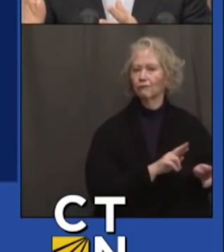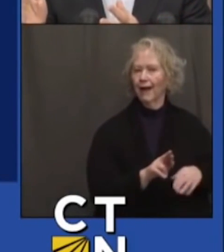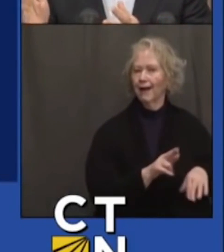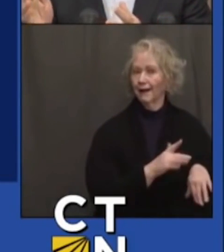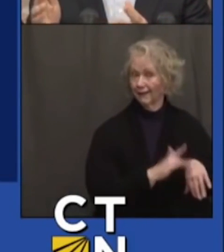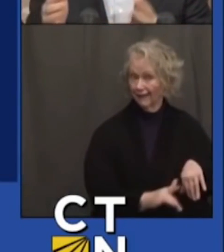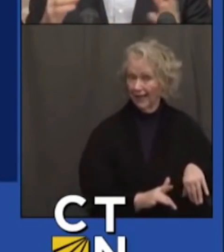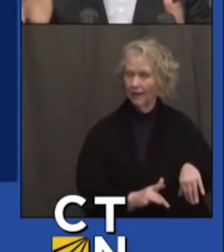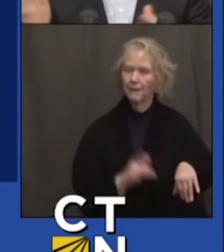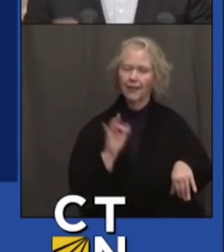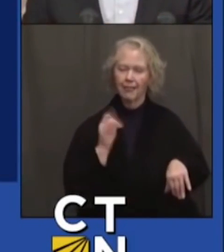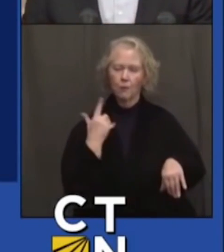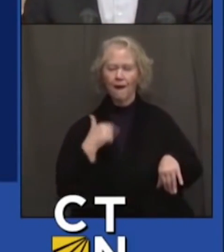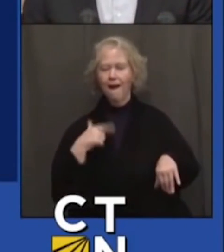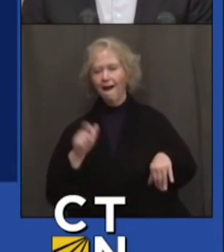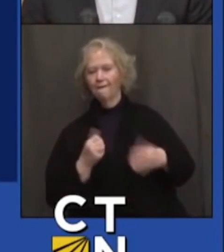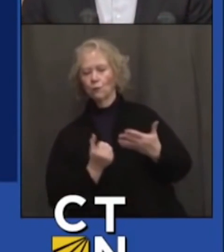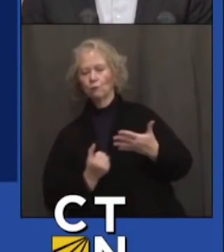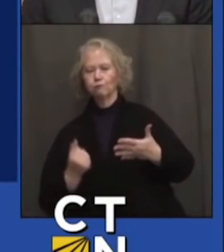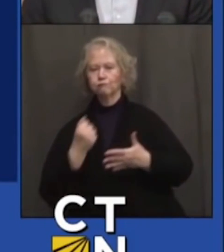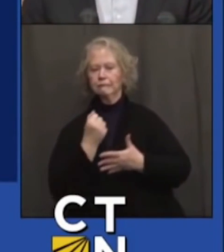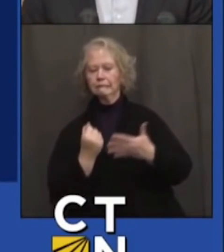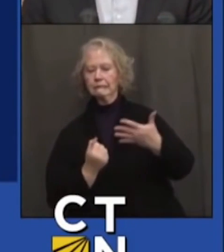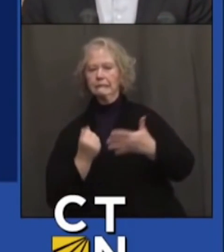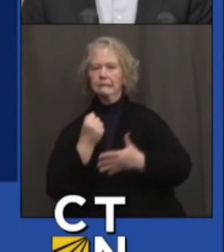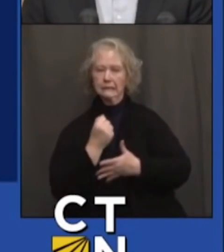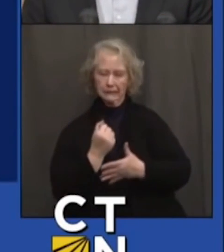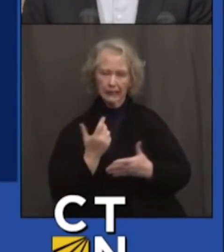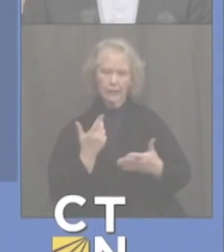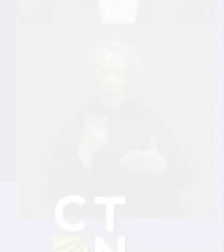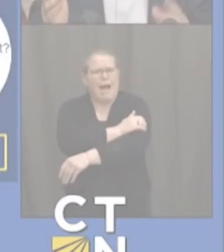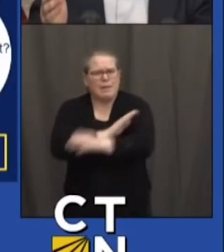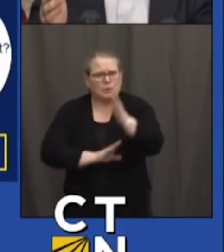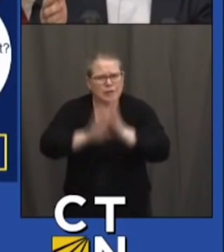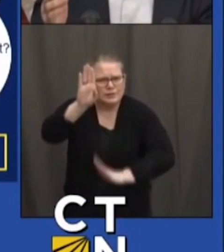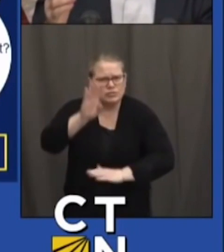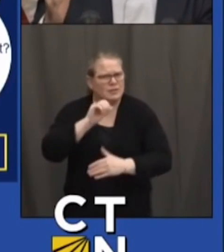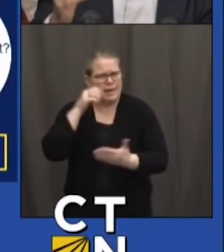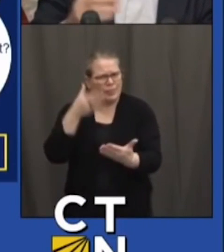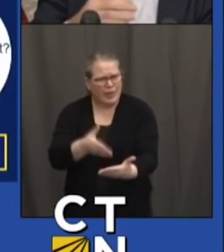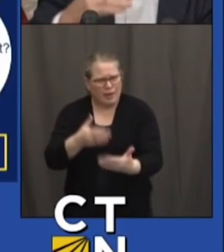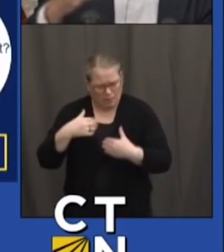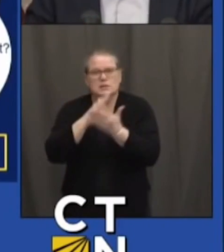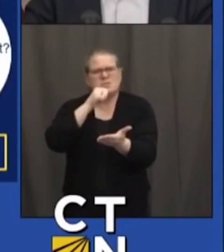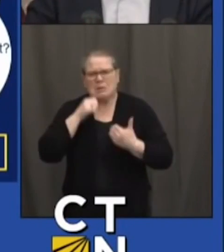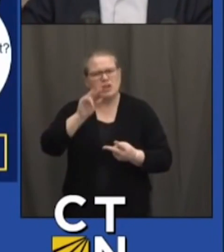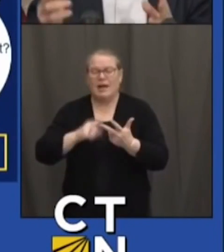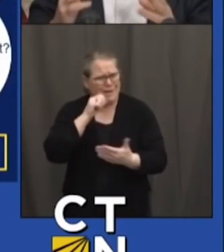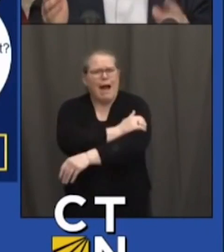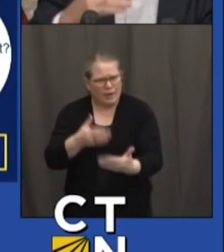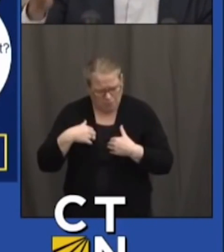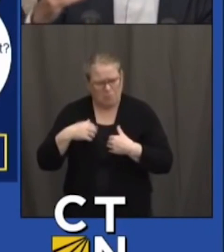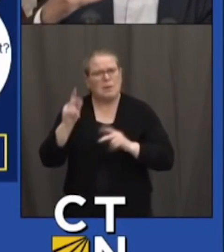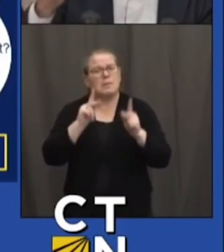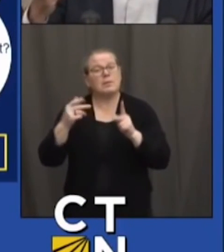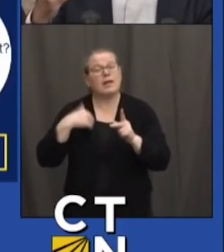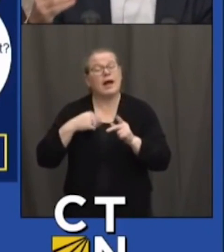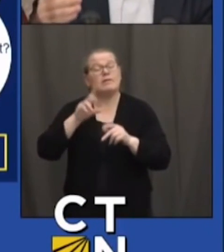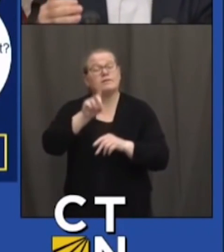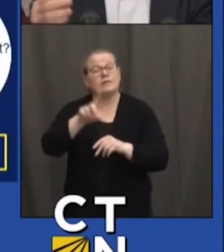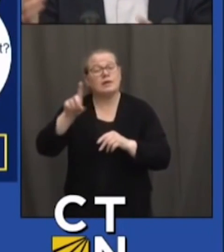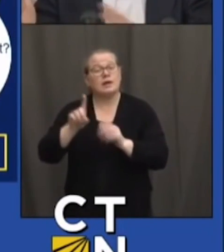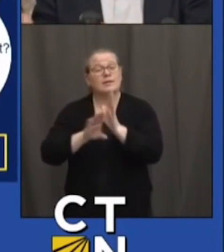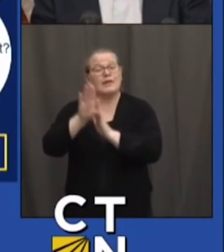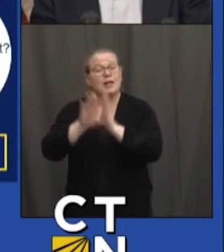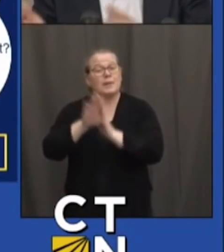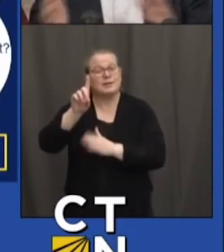those most at risk, those most likely to suffer the worst consequences. Then taking it away. All the questions